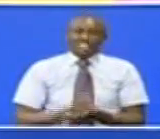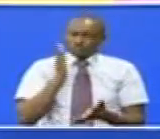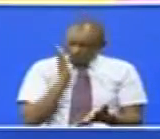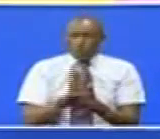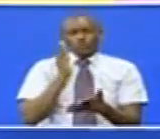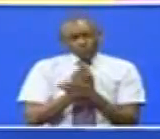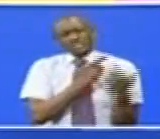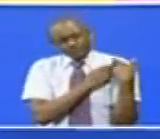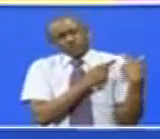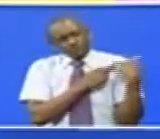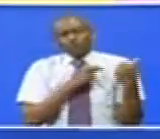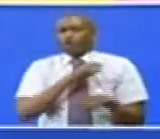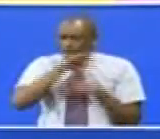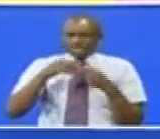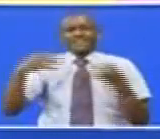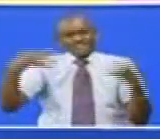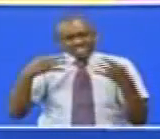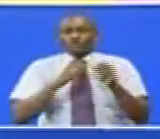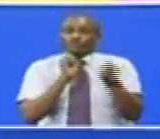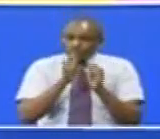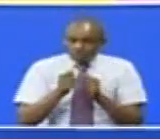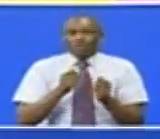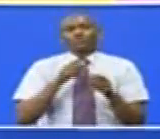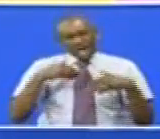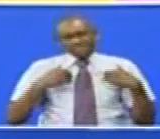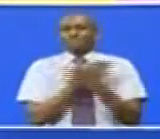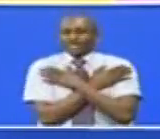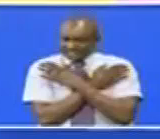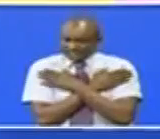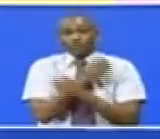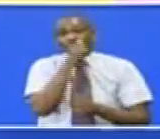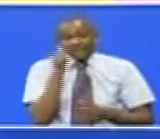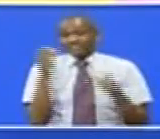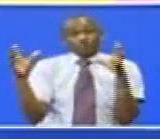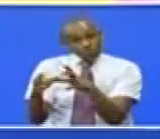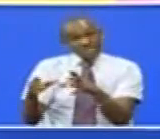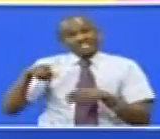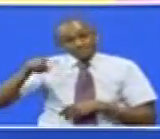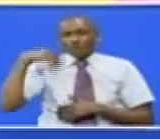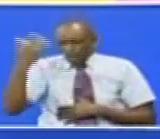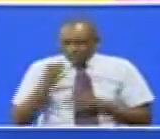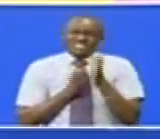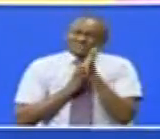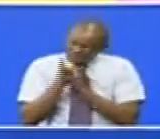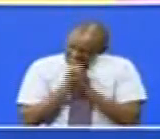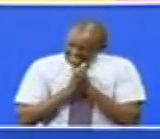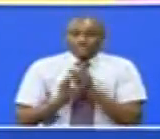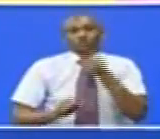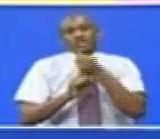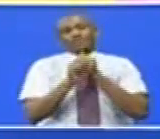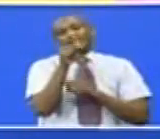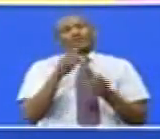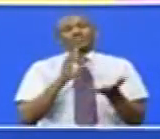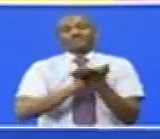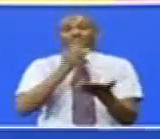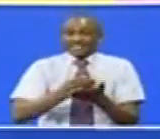the duty of every sports federation to forge partnerships with the private sector, who are always very willing. All that the private sector